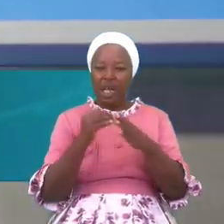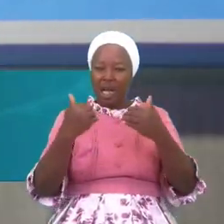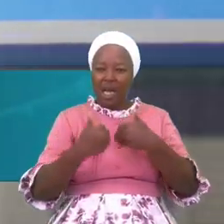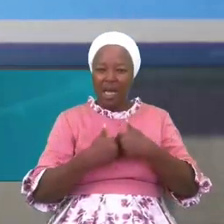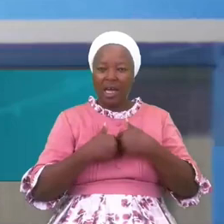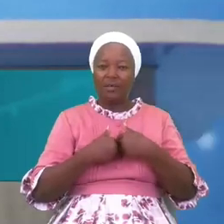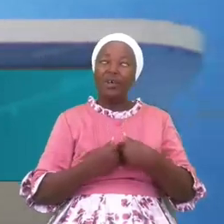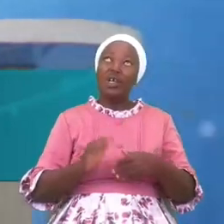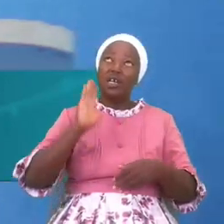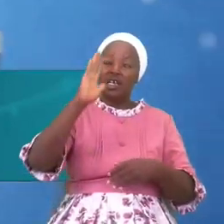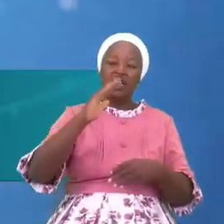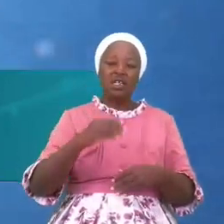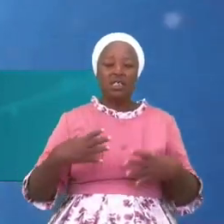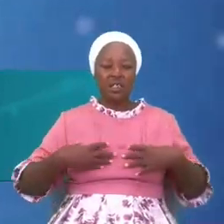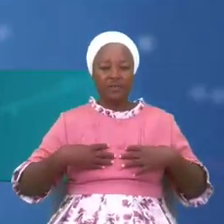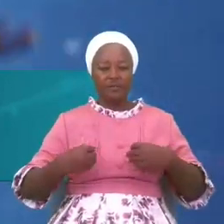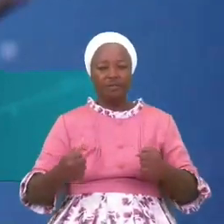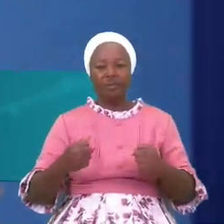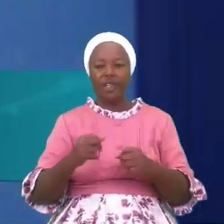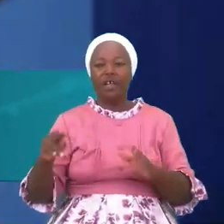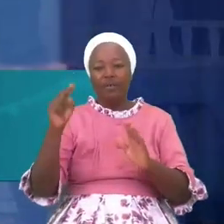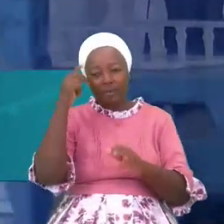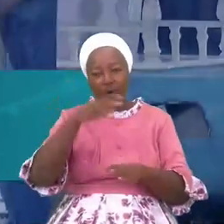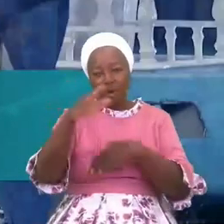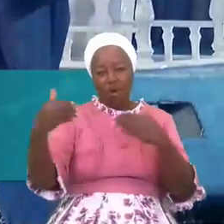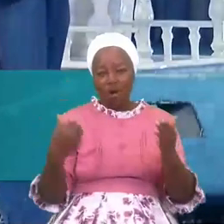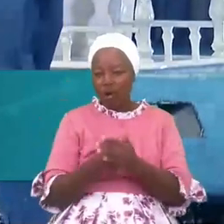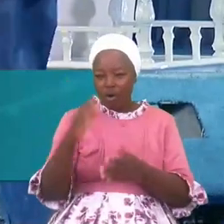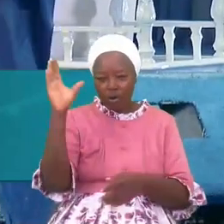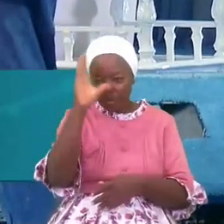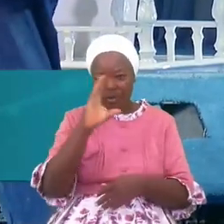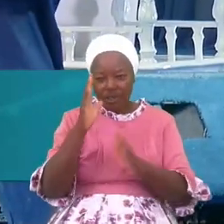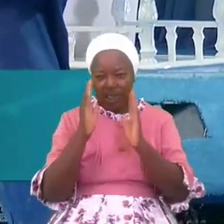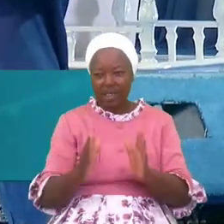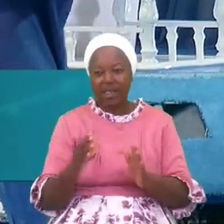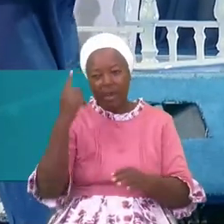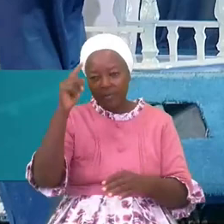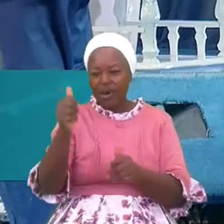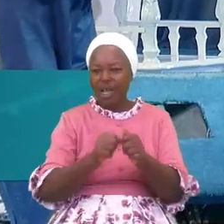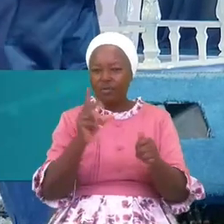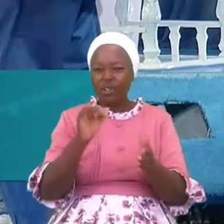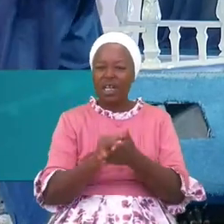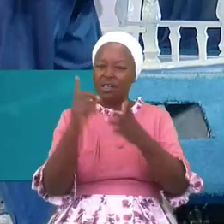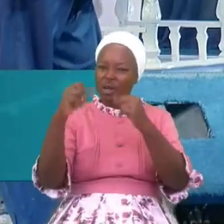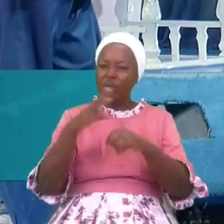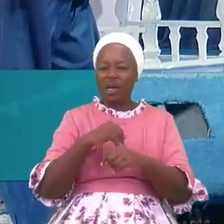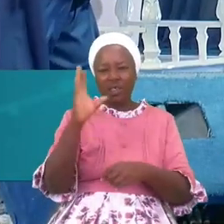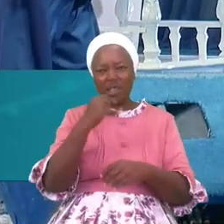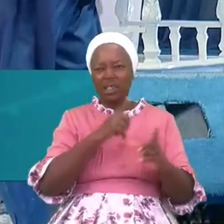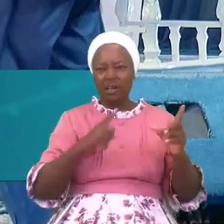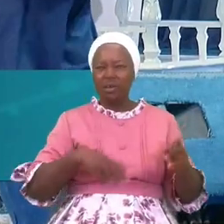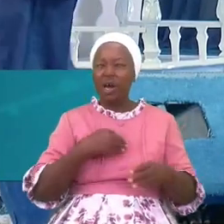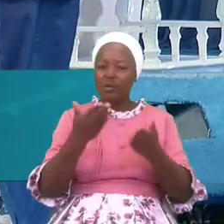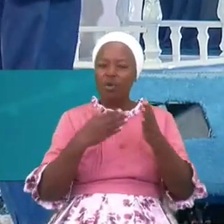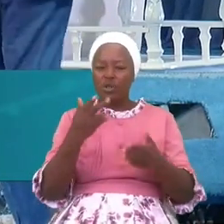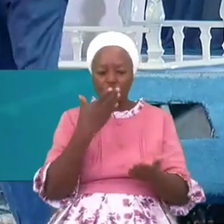that comes and they're seeking the Lord, and they want the goodness of the Lord, the goodness of his grace, the goodness of